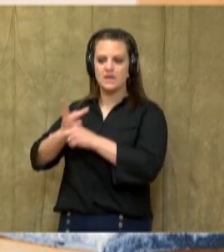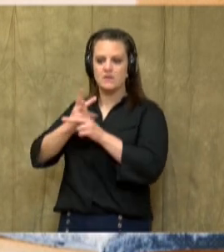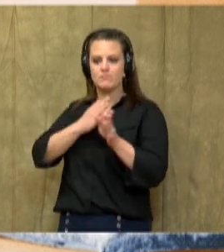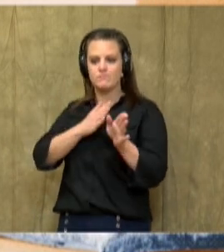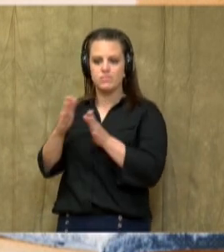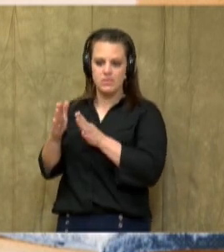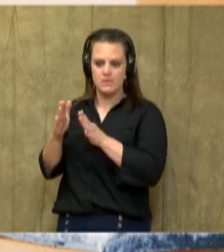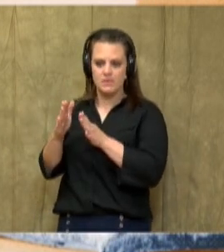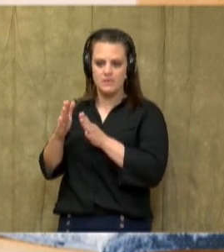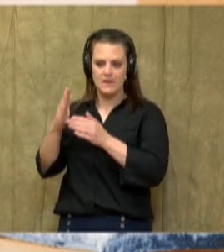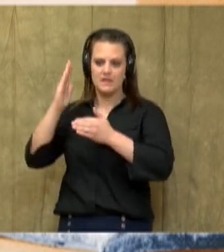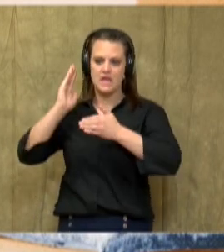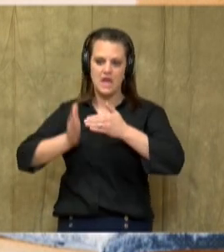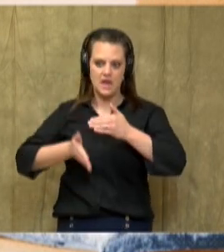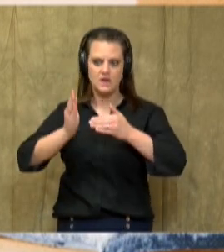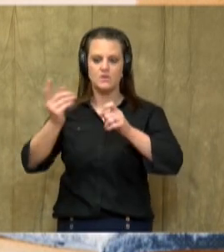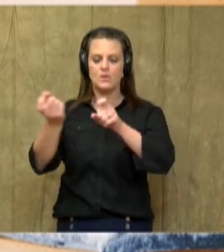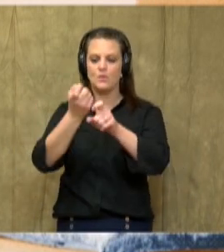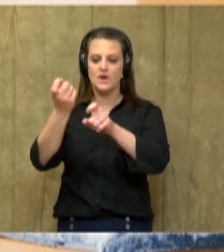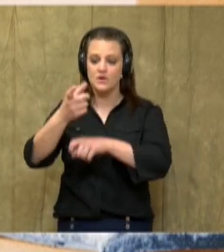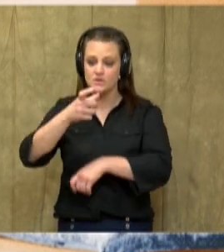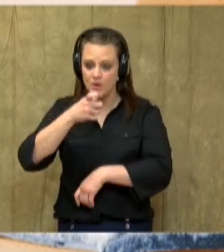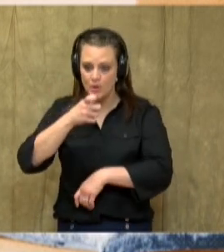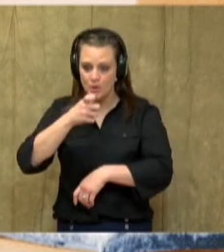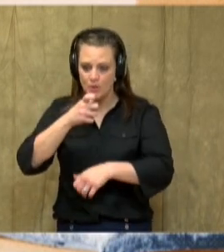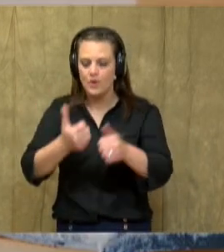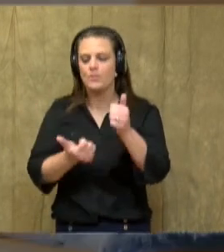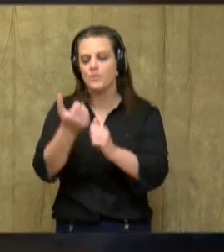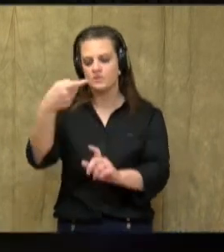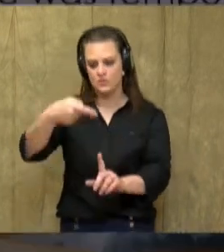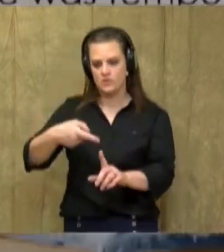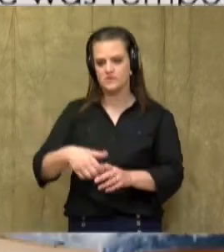is who has the most points at the end of the year. Okay?